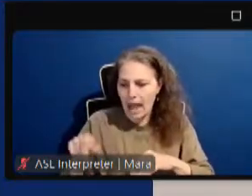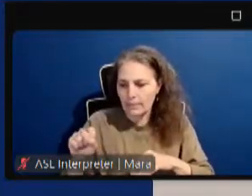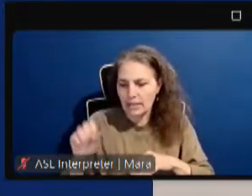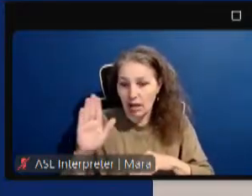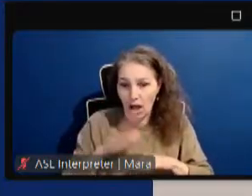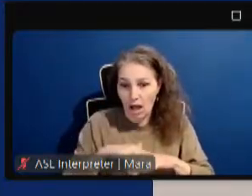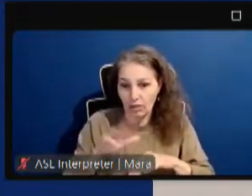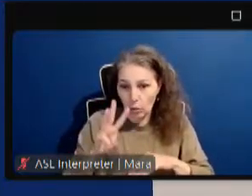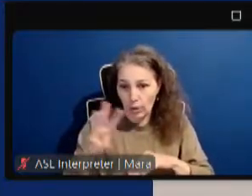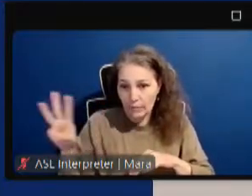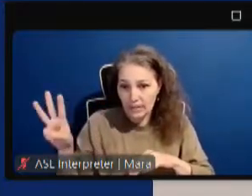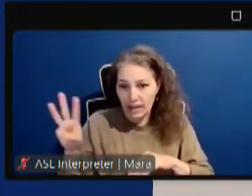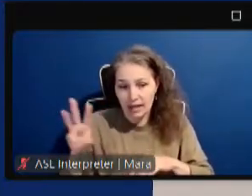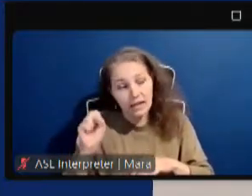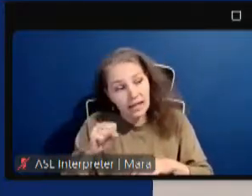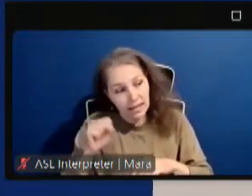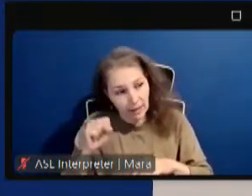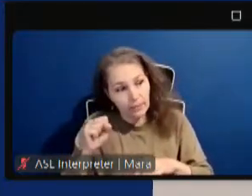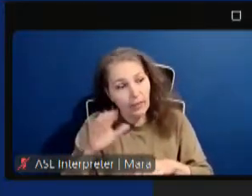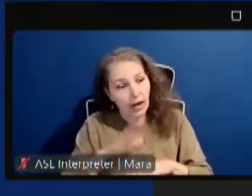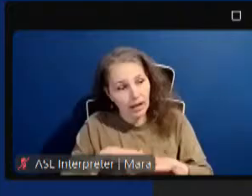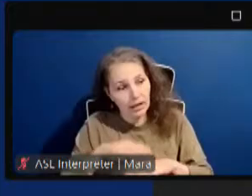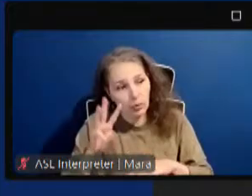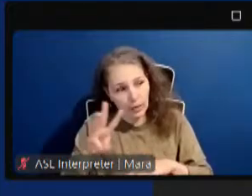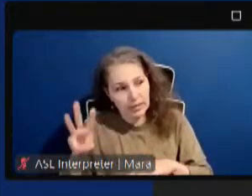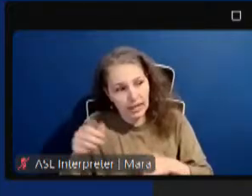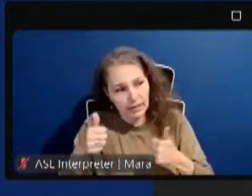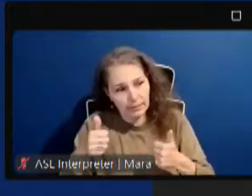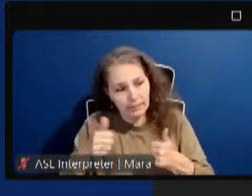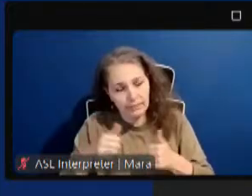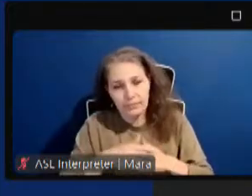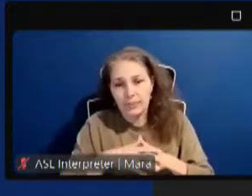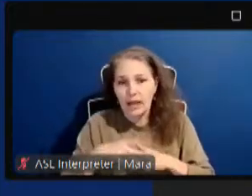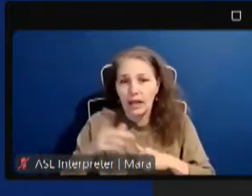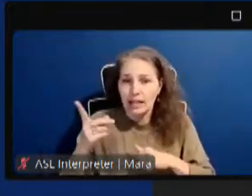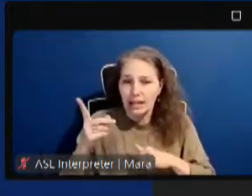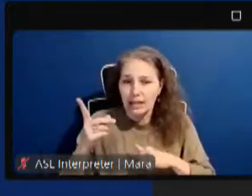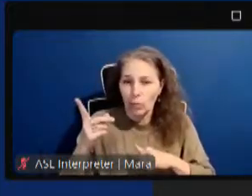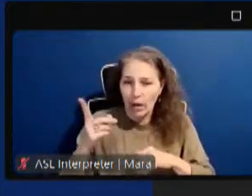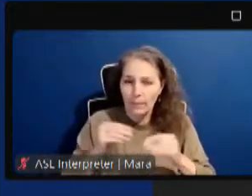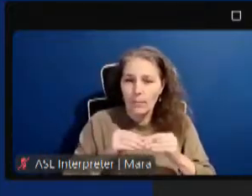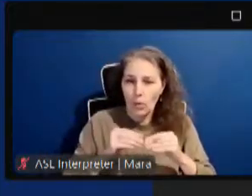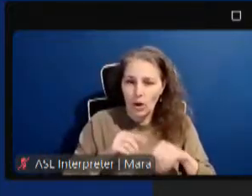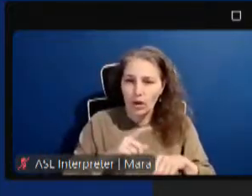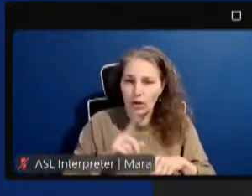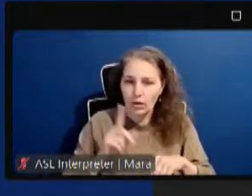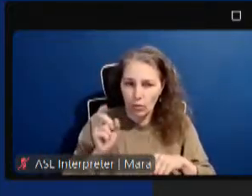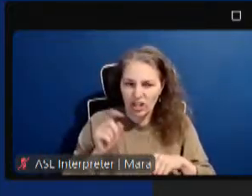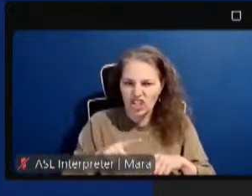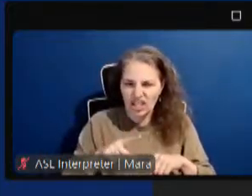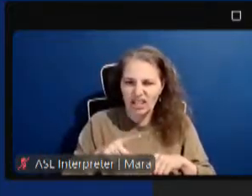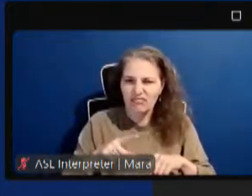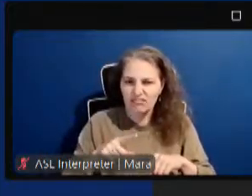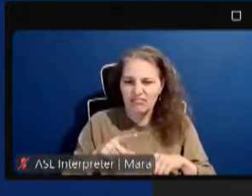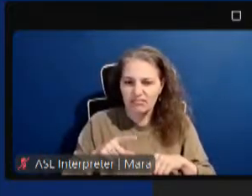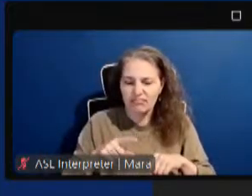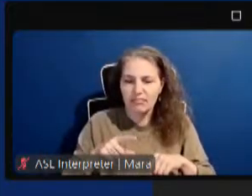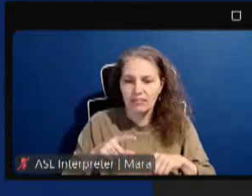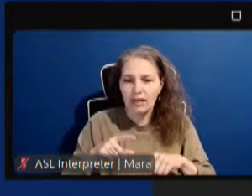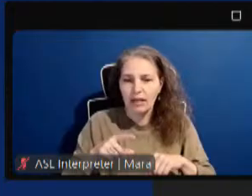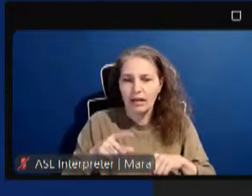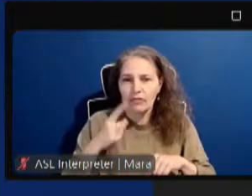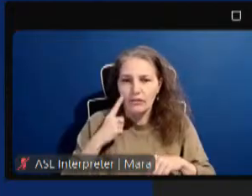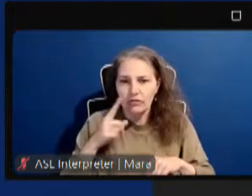Yes, for sure. Thank you. Thank you. And it looks like we have time for one more question. And this question is